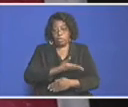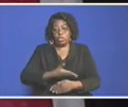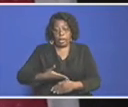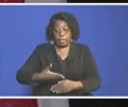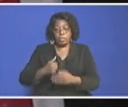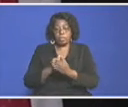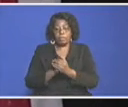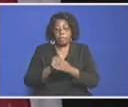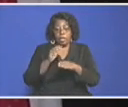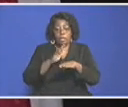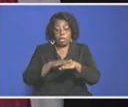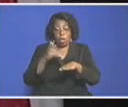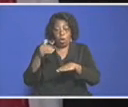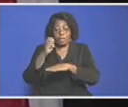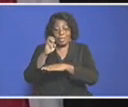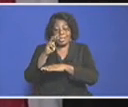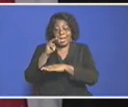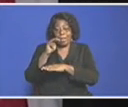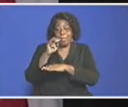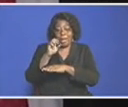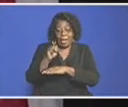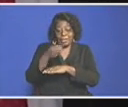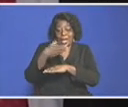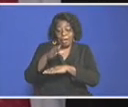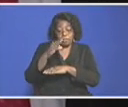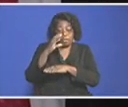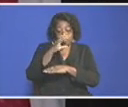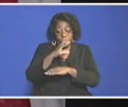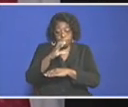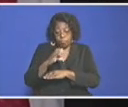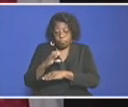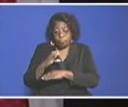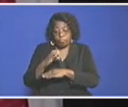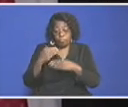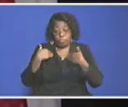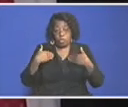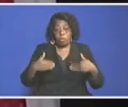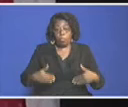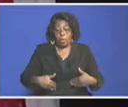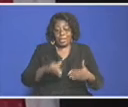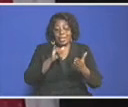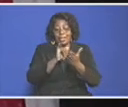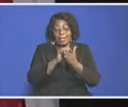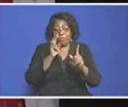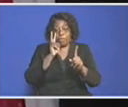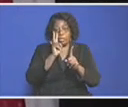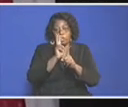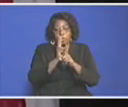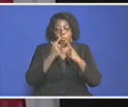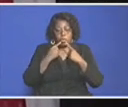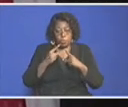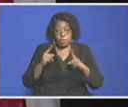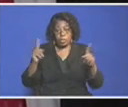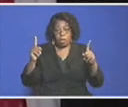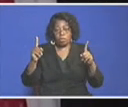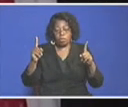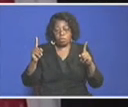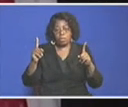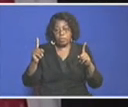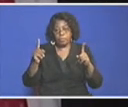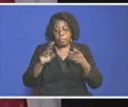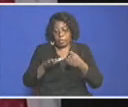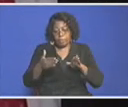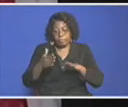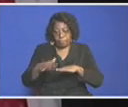EMS was called, and following their examination of the body, the victim was pronounced lifeless